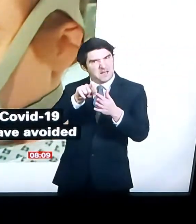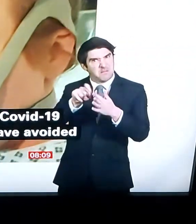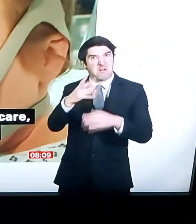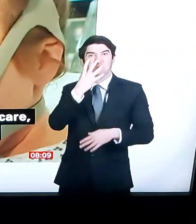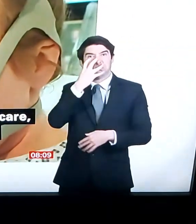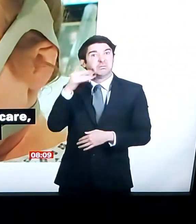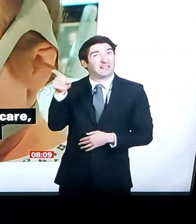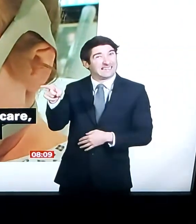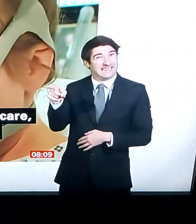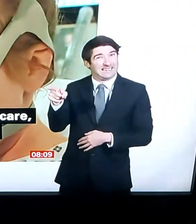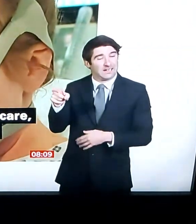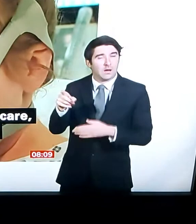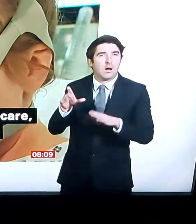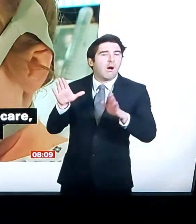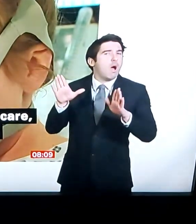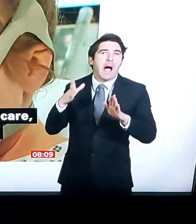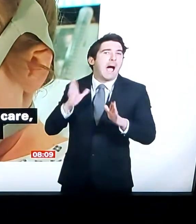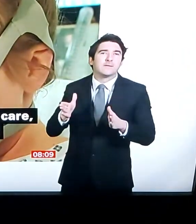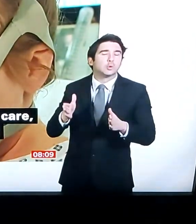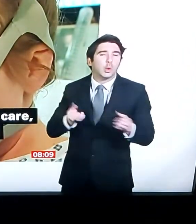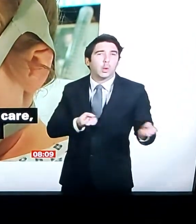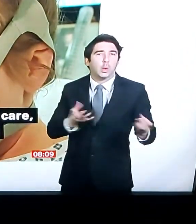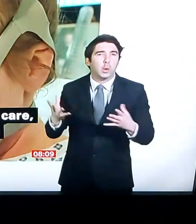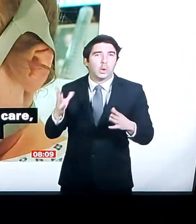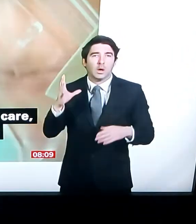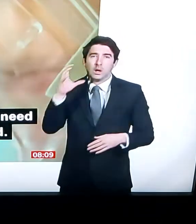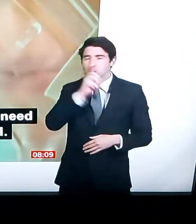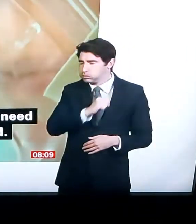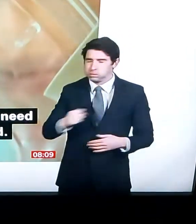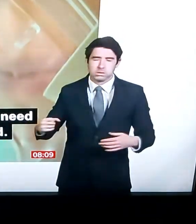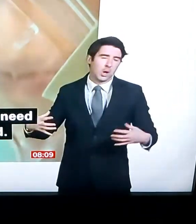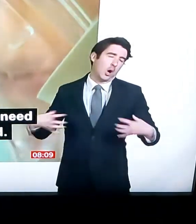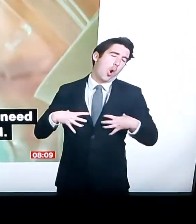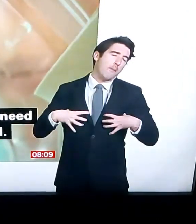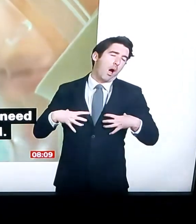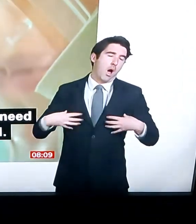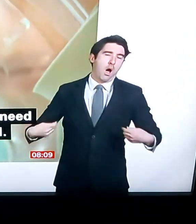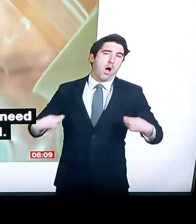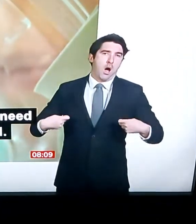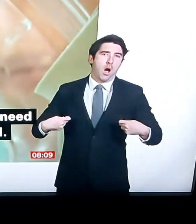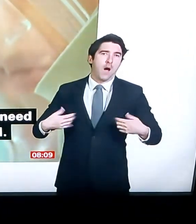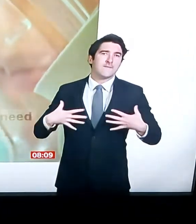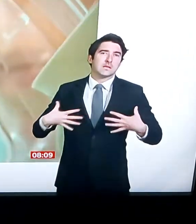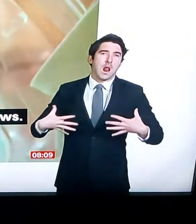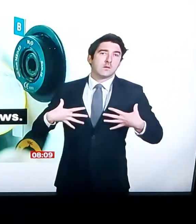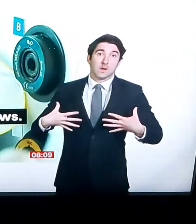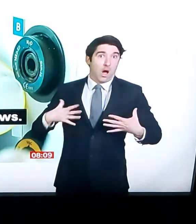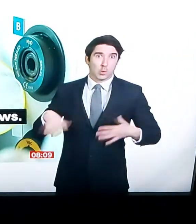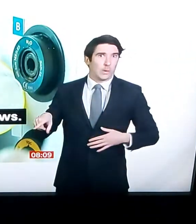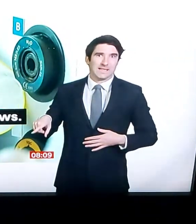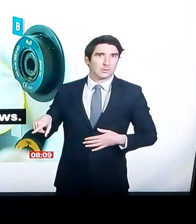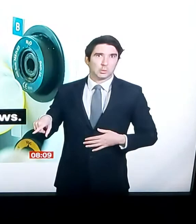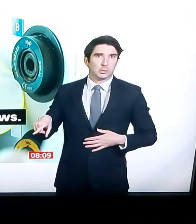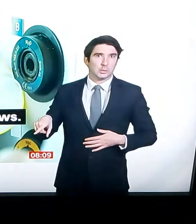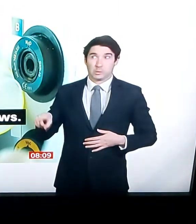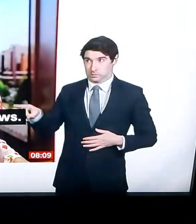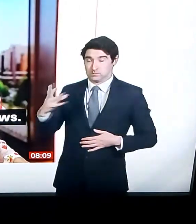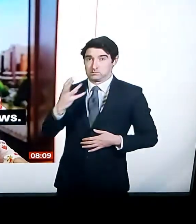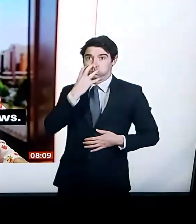intensive care, and unlike mechanical ventilators, there's no need for them to be sedated. Fergus Walsh, BBC